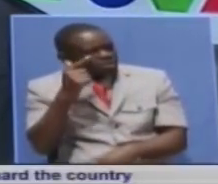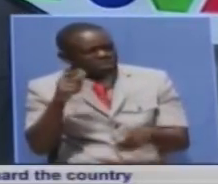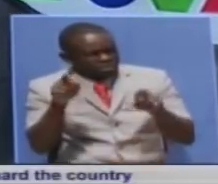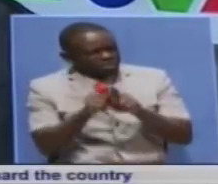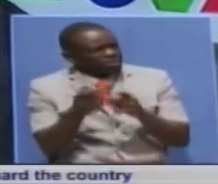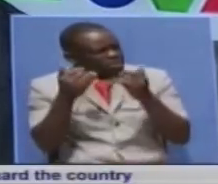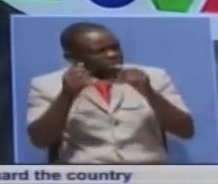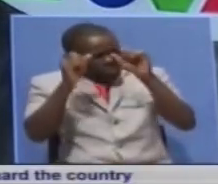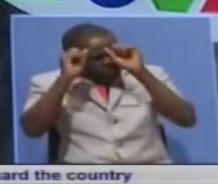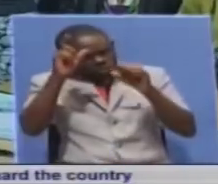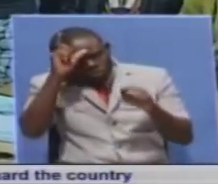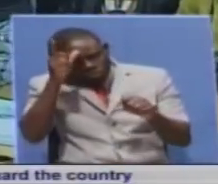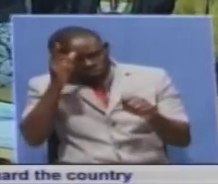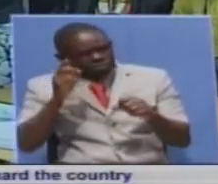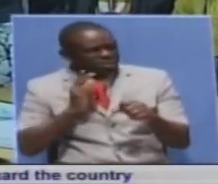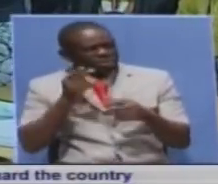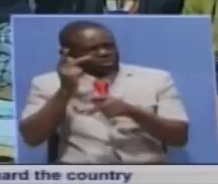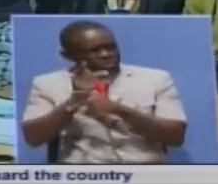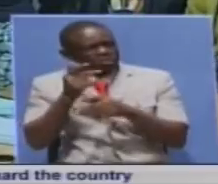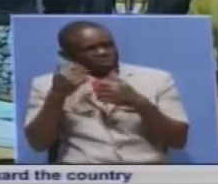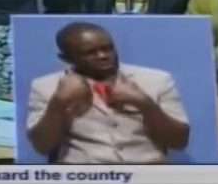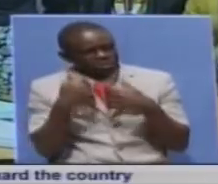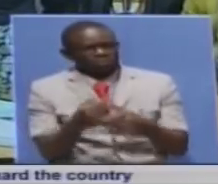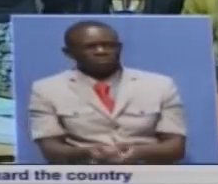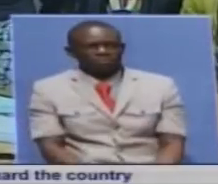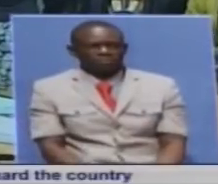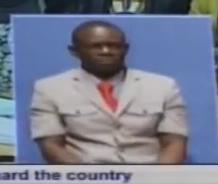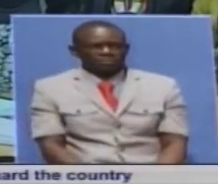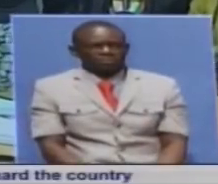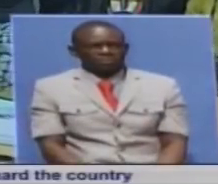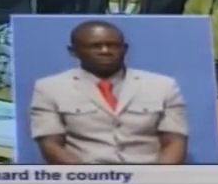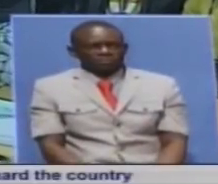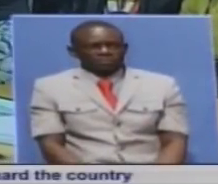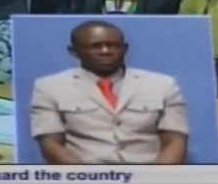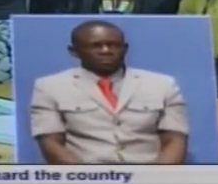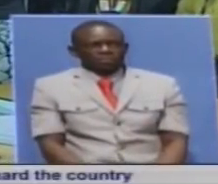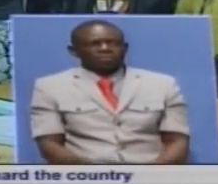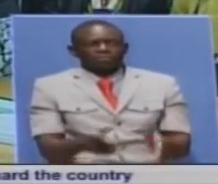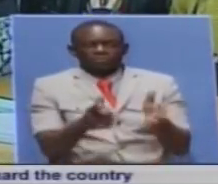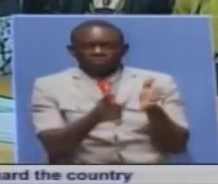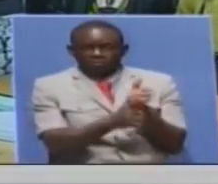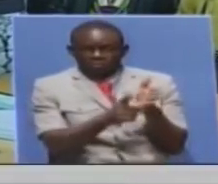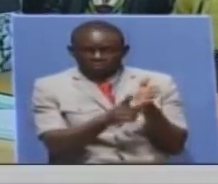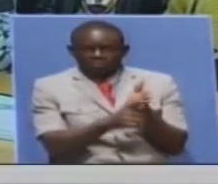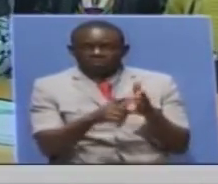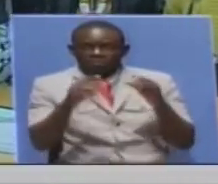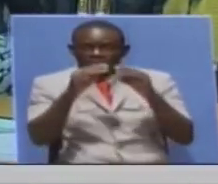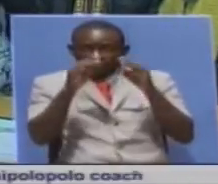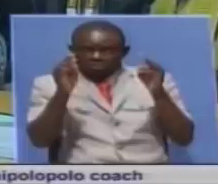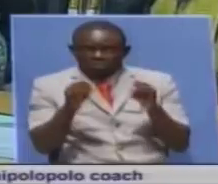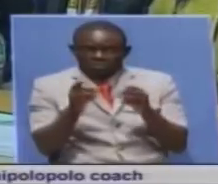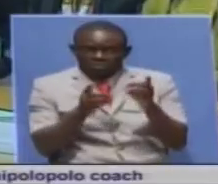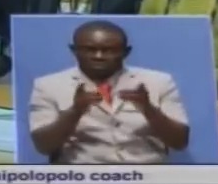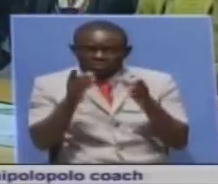that we think is important. And as custodians of historical artifacts, Lusaka Museum Director Victoria Piri has